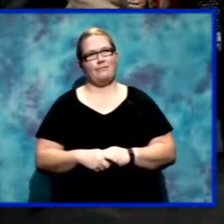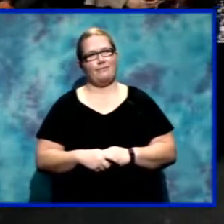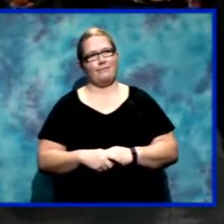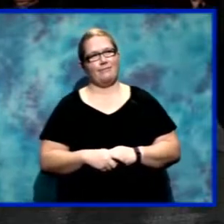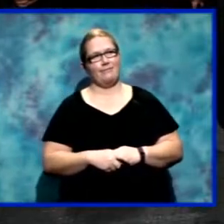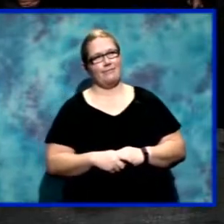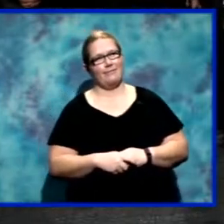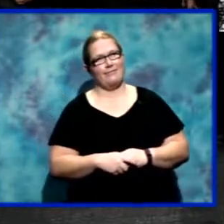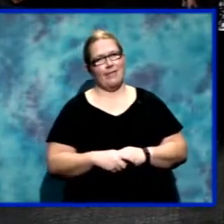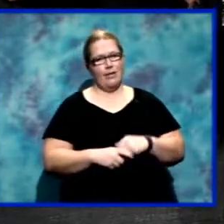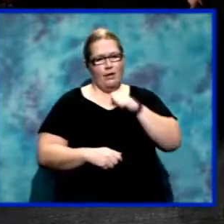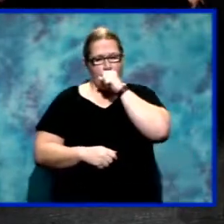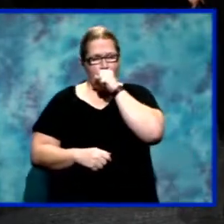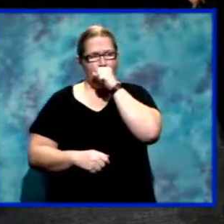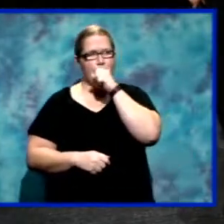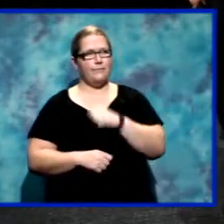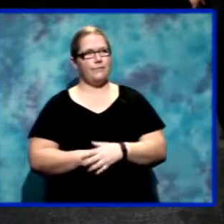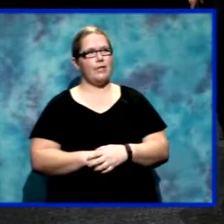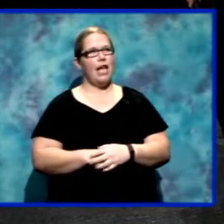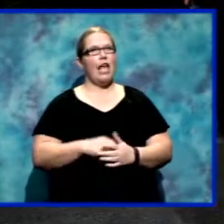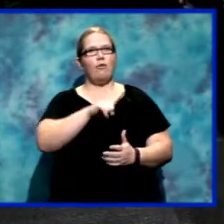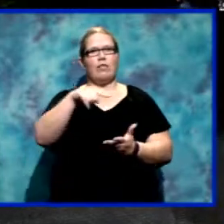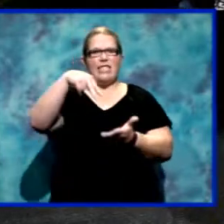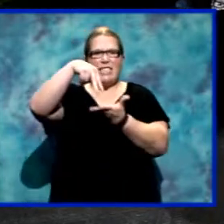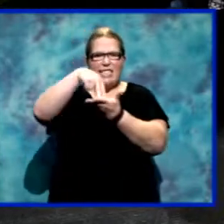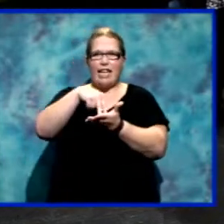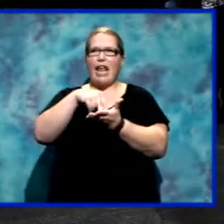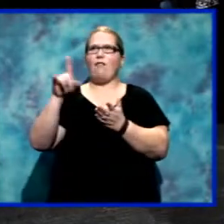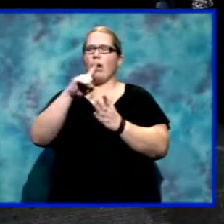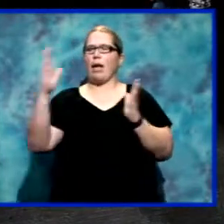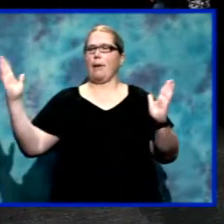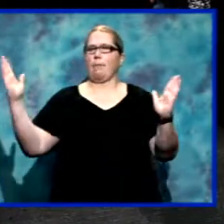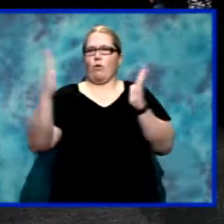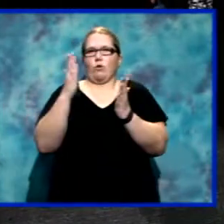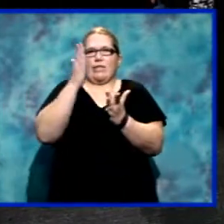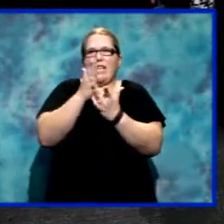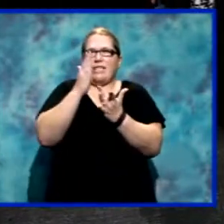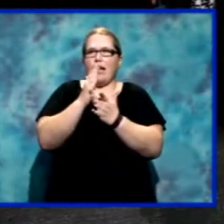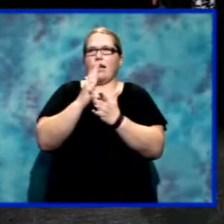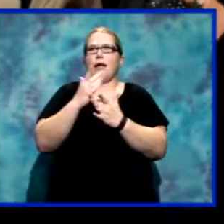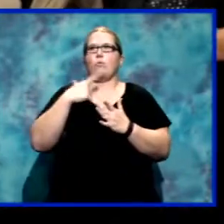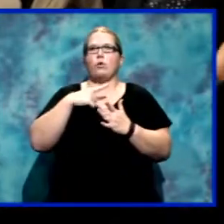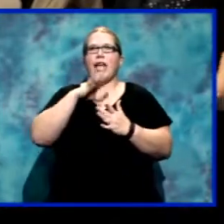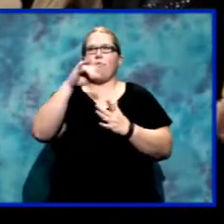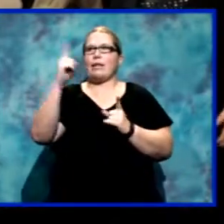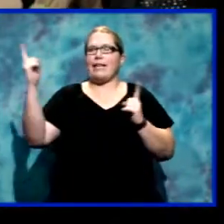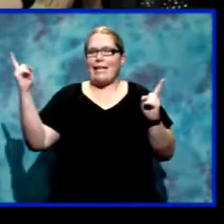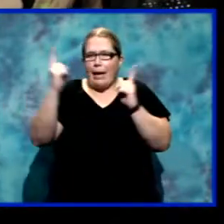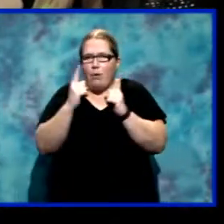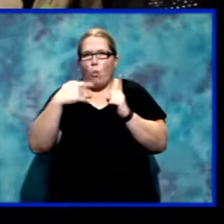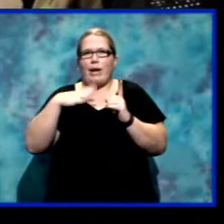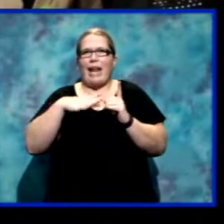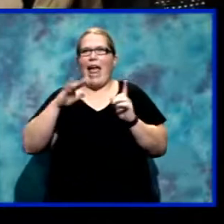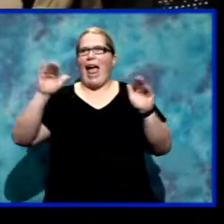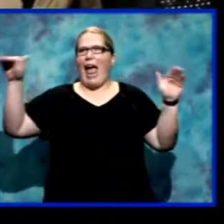welcome. You guys are busy. And while you're standing up, move to the centre, because still a lot more people coming in here and we need these